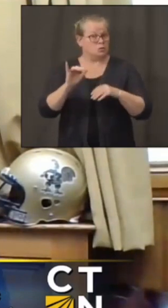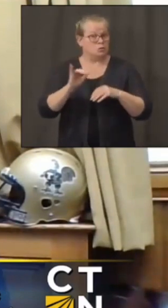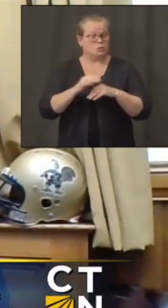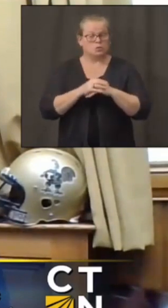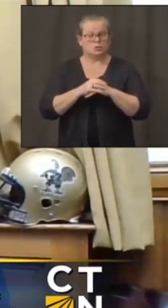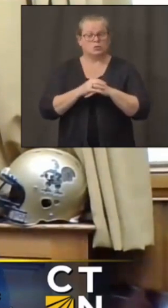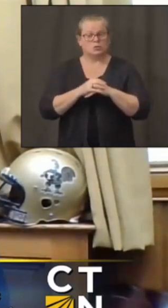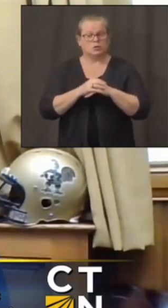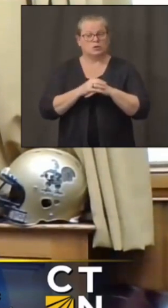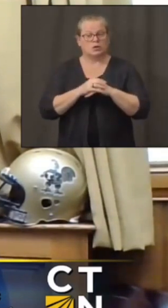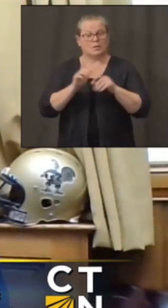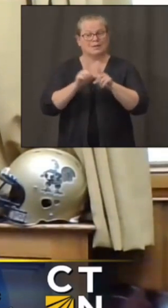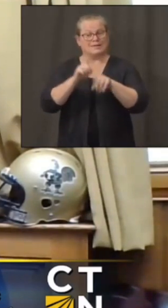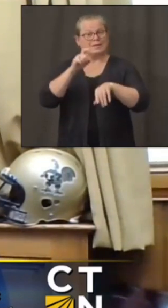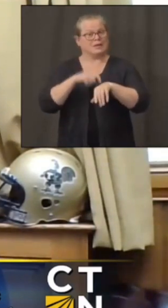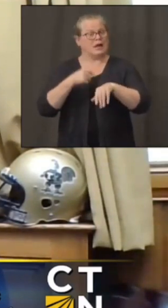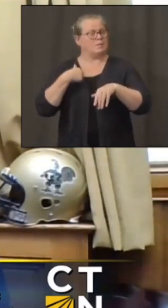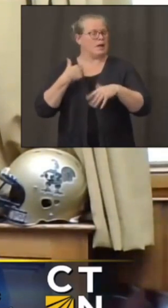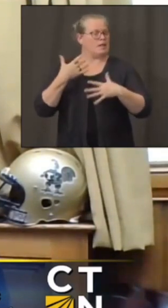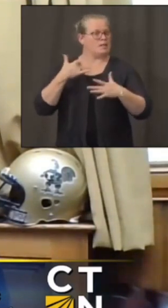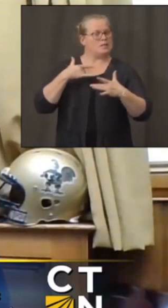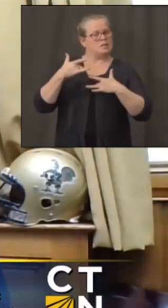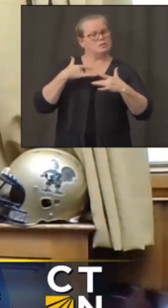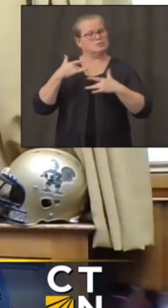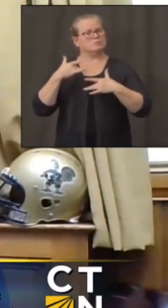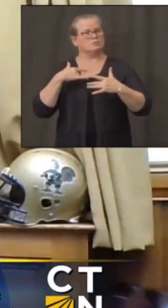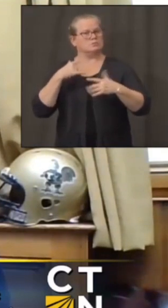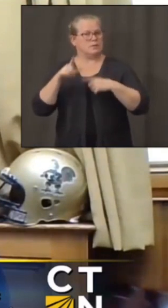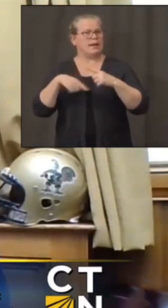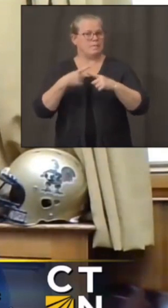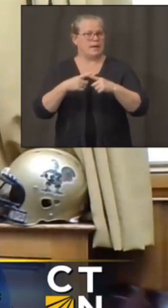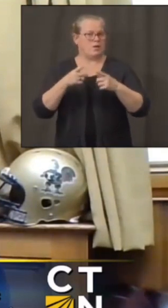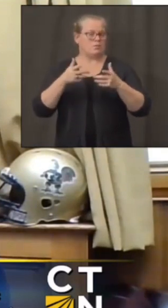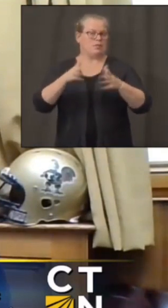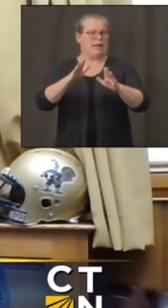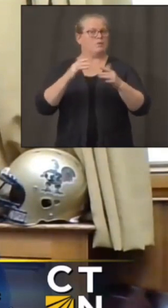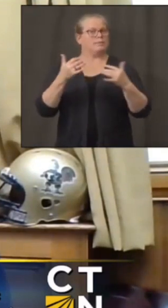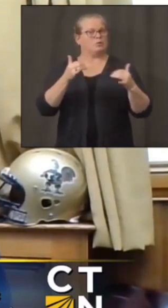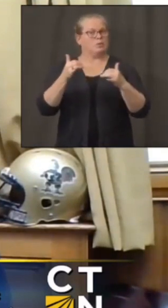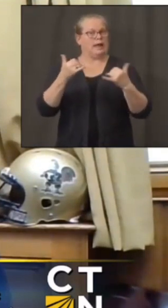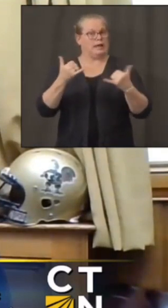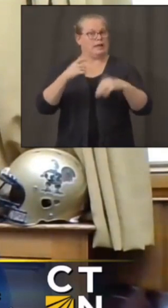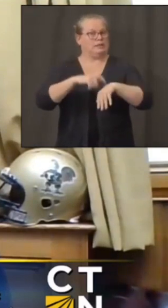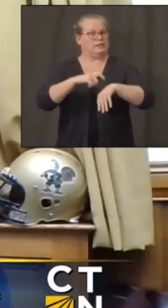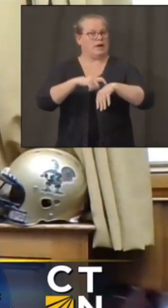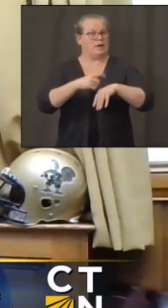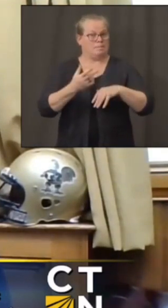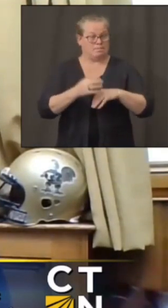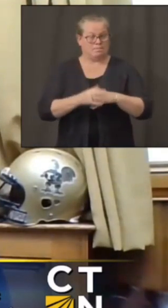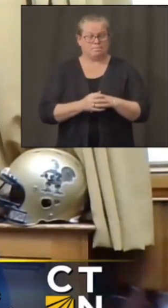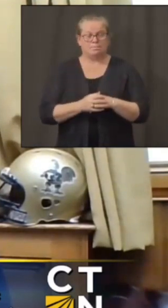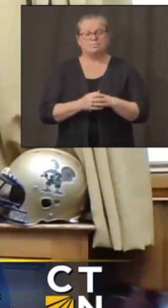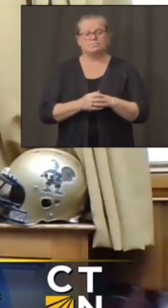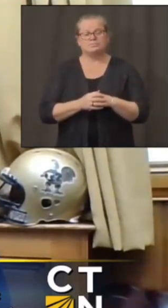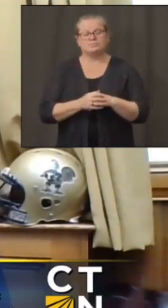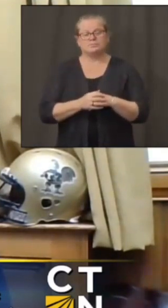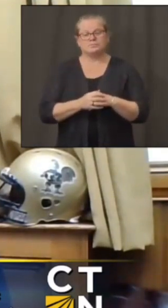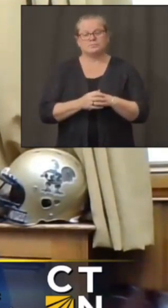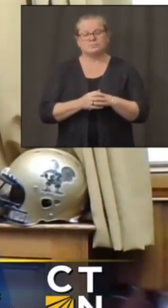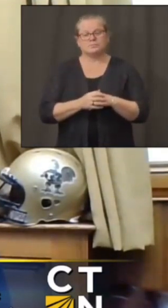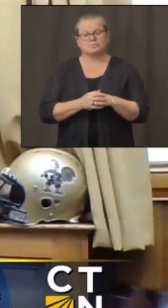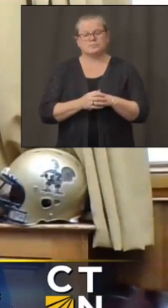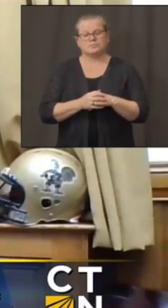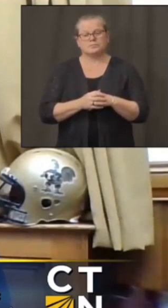of pause about whether or not it would be safe to play at this time. With that said, DPH was clear with